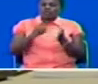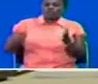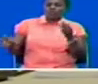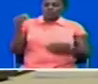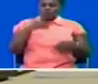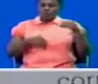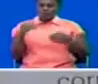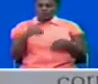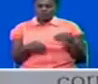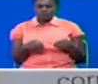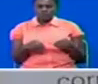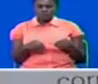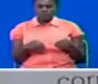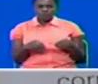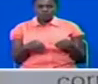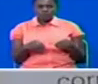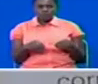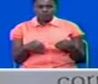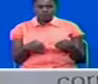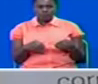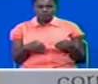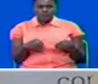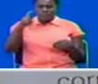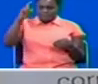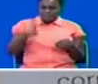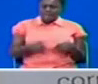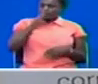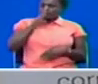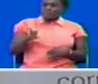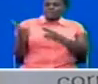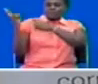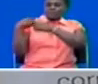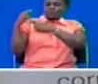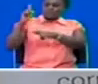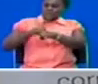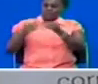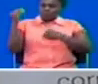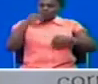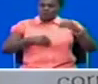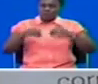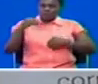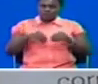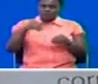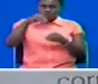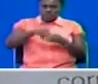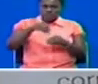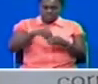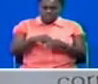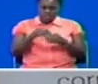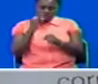is corruption. We need to be accountable when corruption takes place inside our own